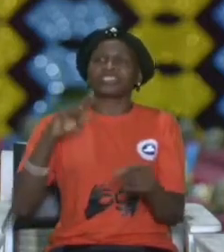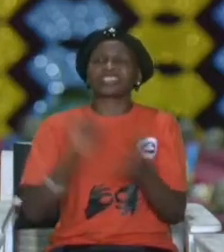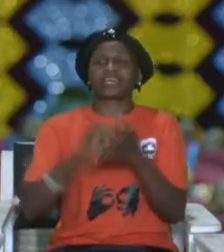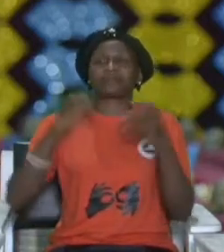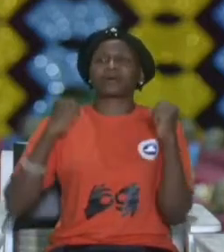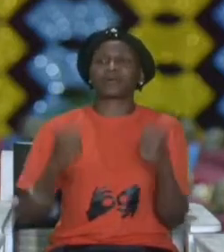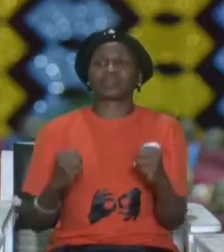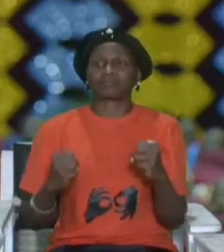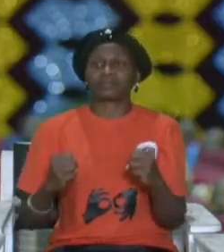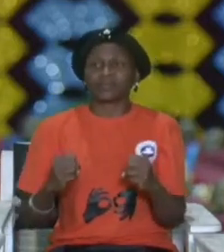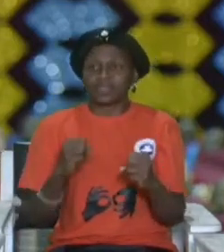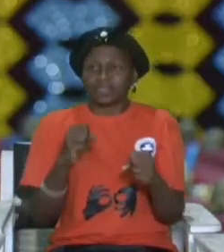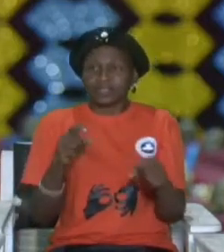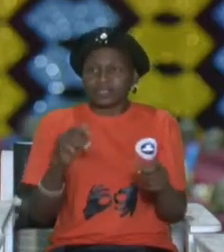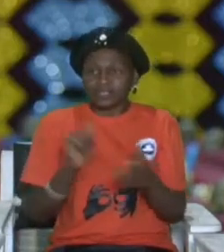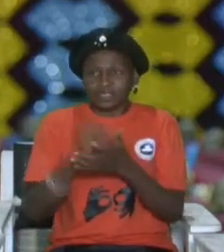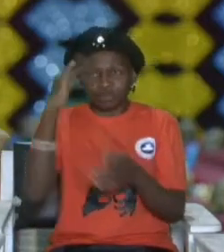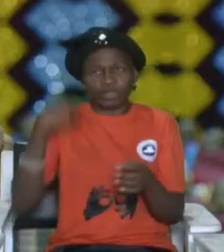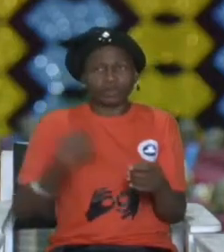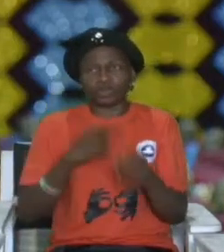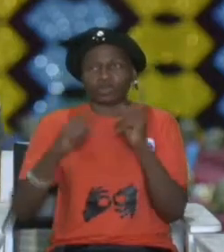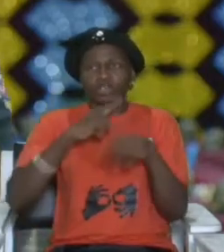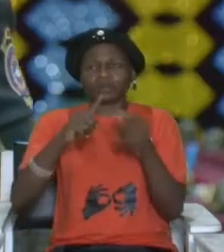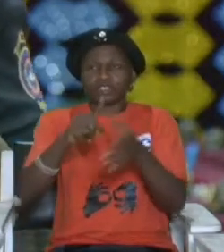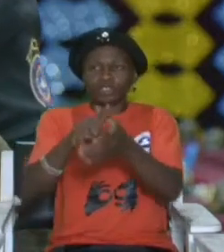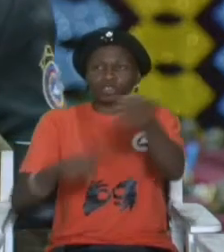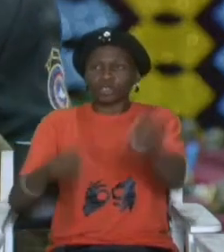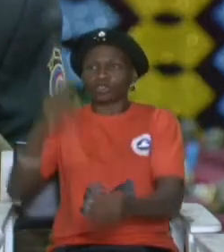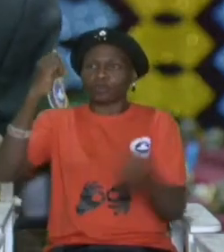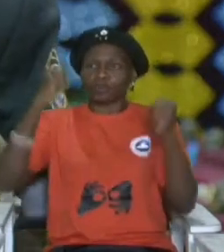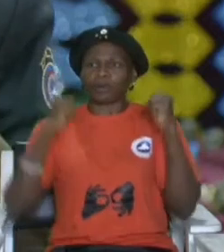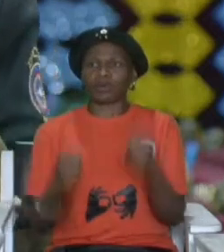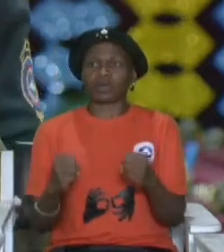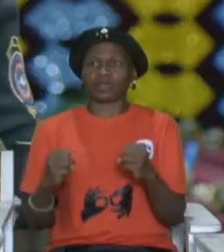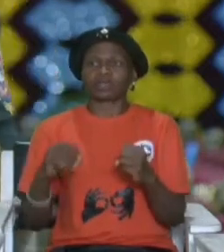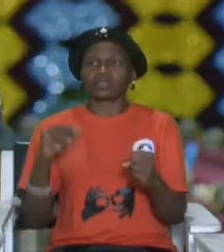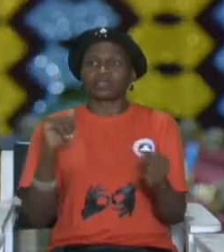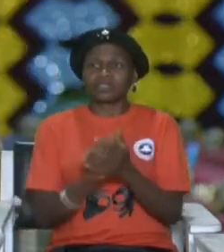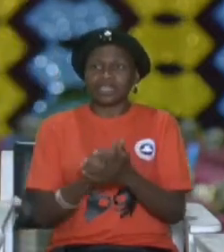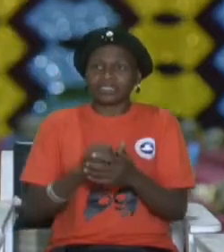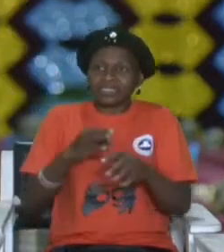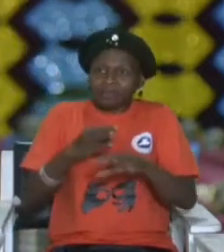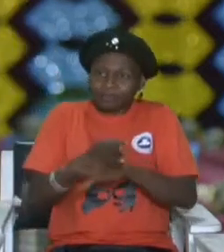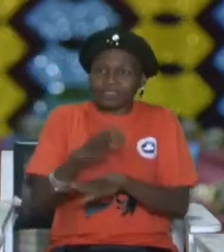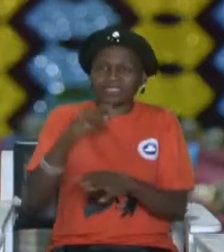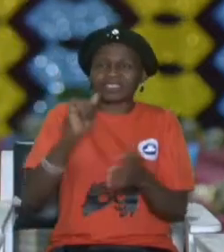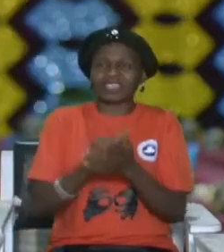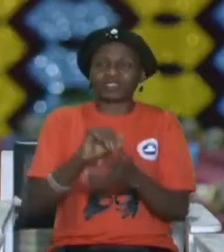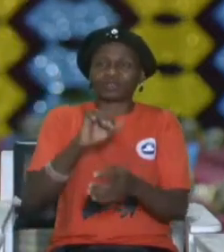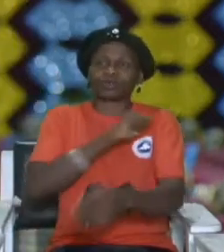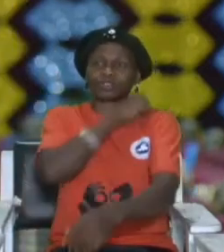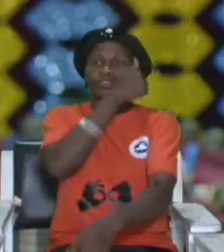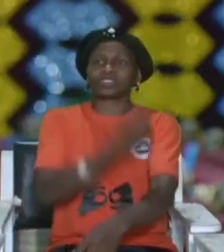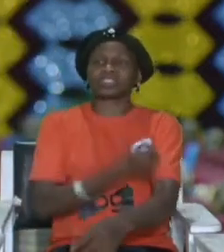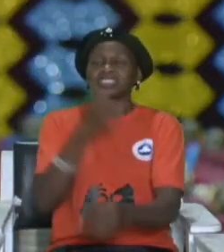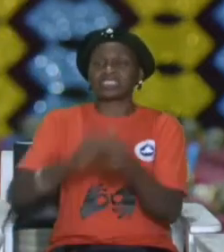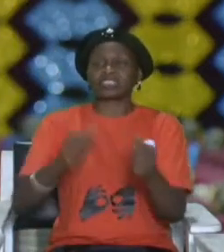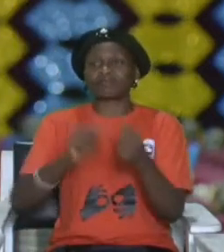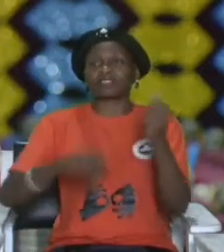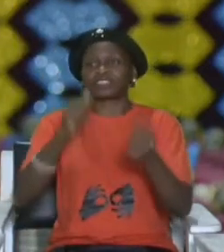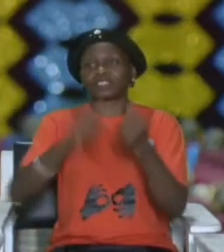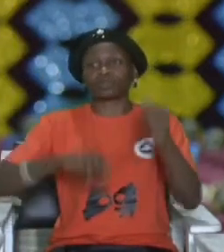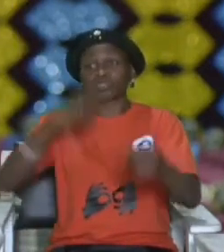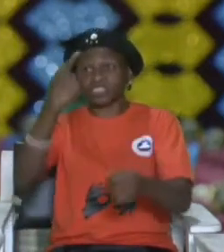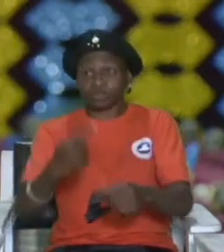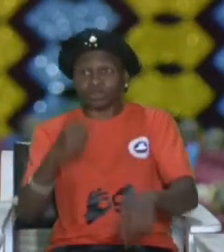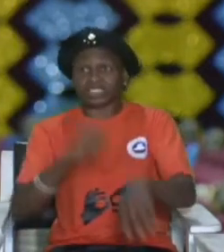power. Hence why we're talking about the rod of power that enforces that authority every single time you